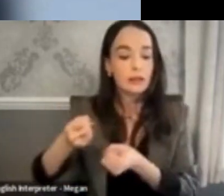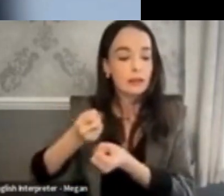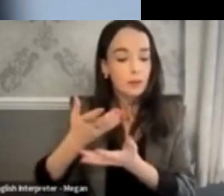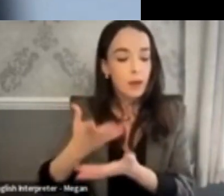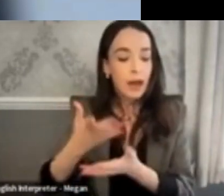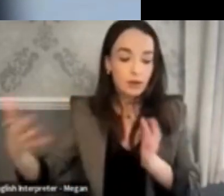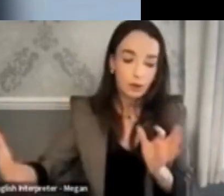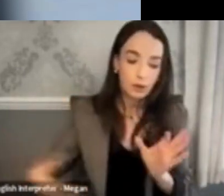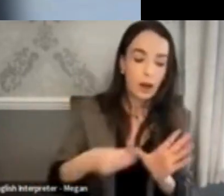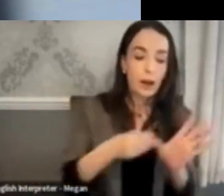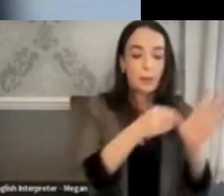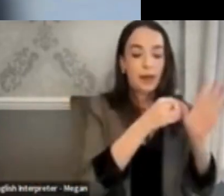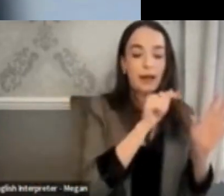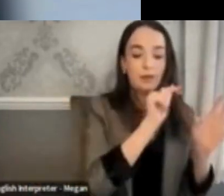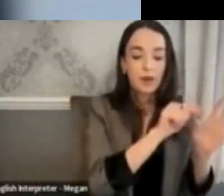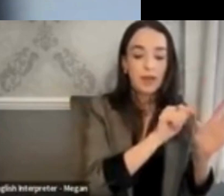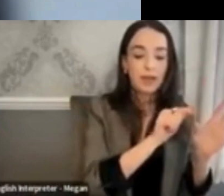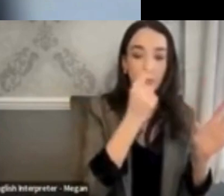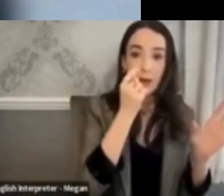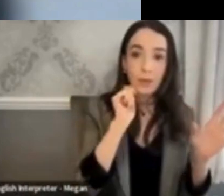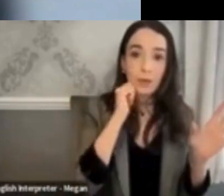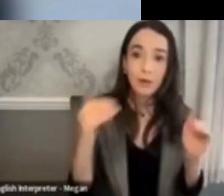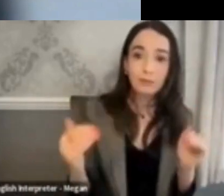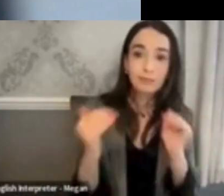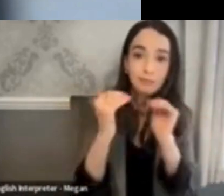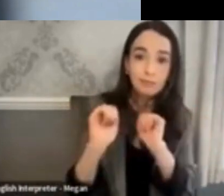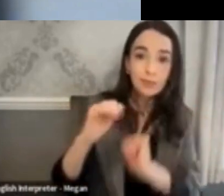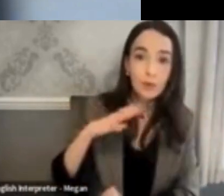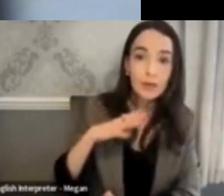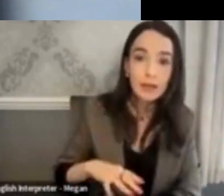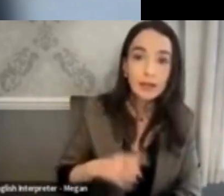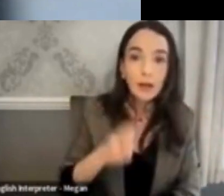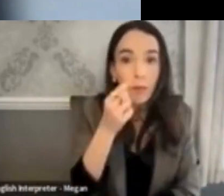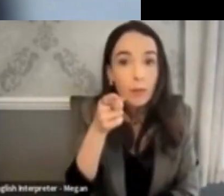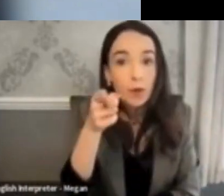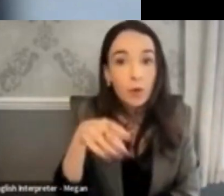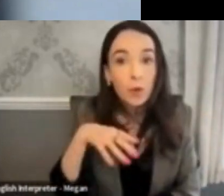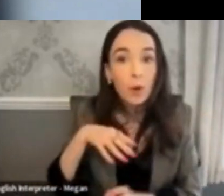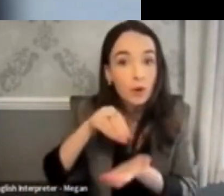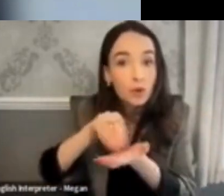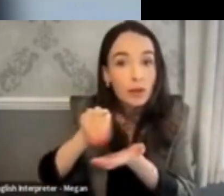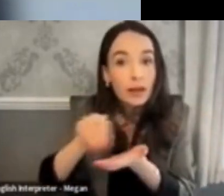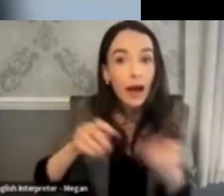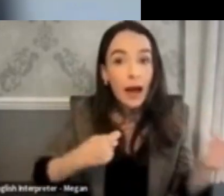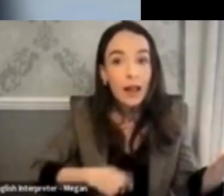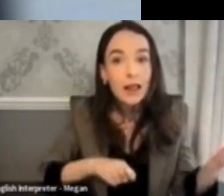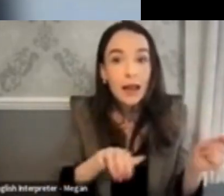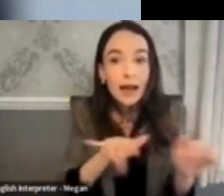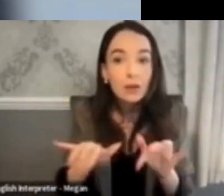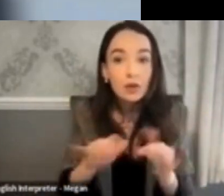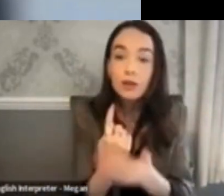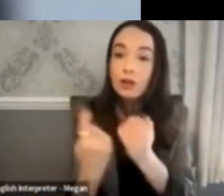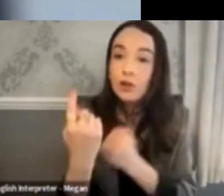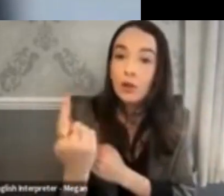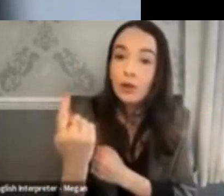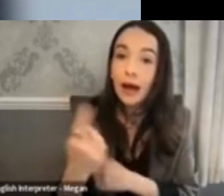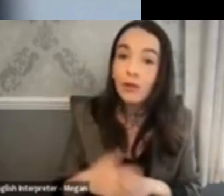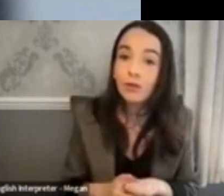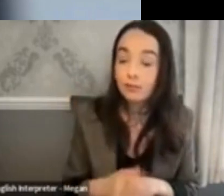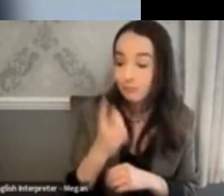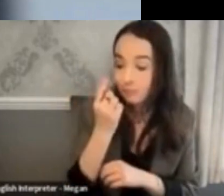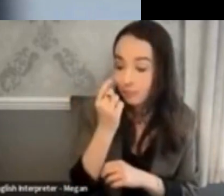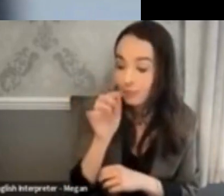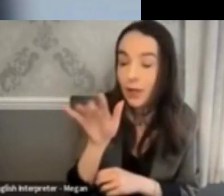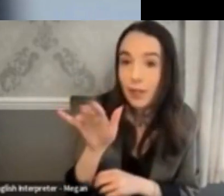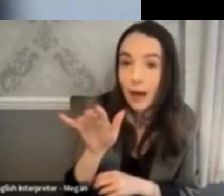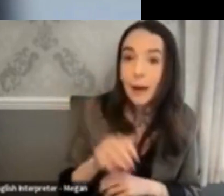needs. And of course, some of you may want to sell instruments yourselves. There is scope to become a seller of instruments. You'll have used